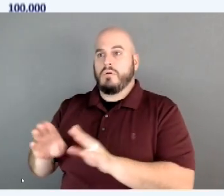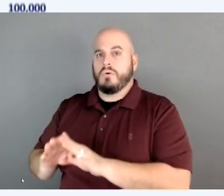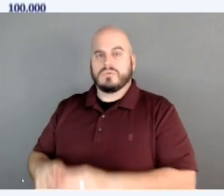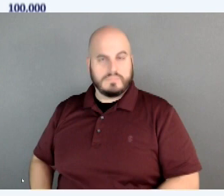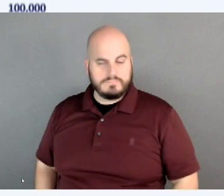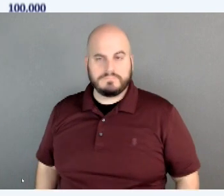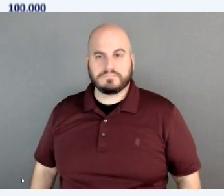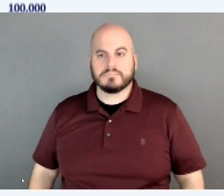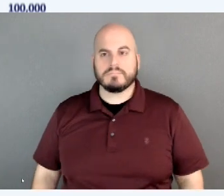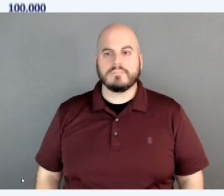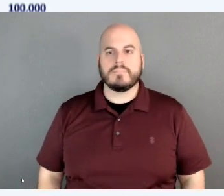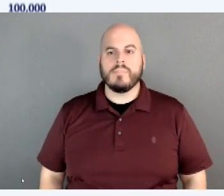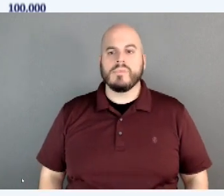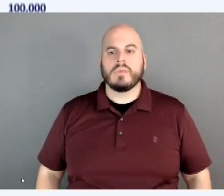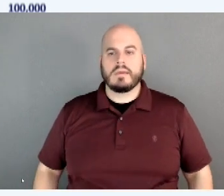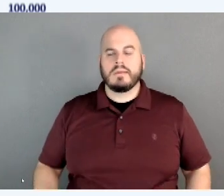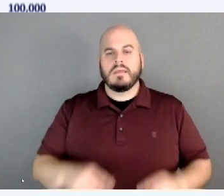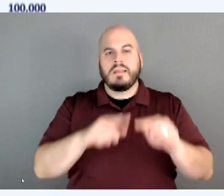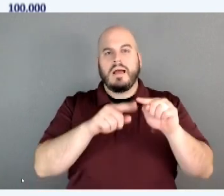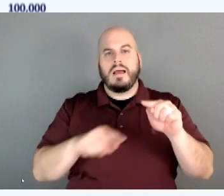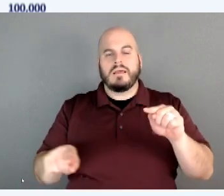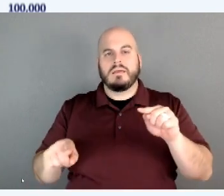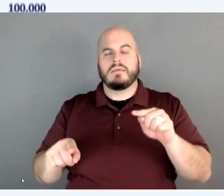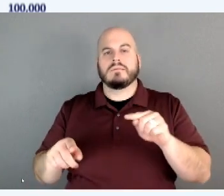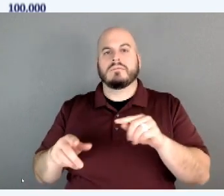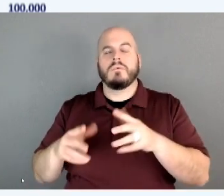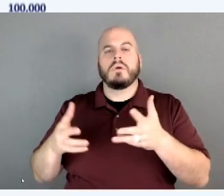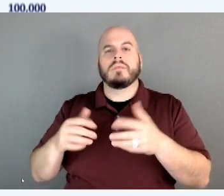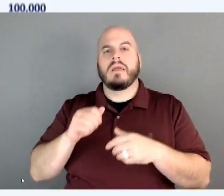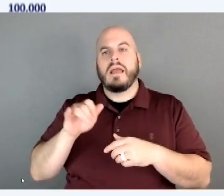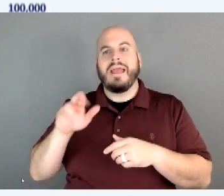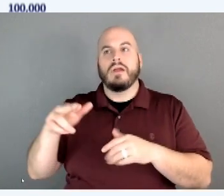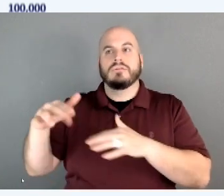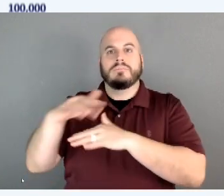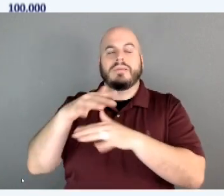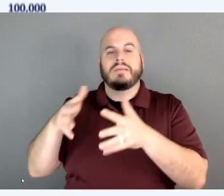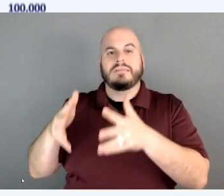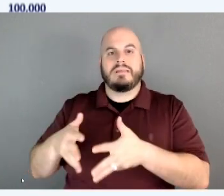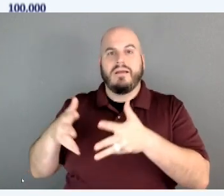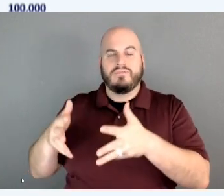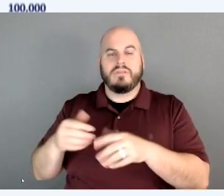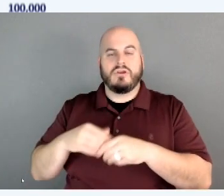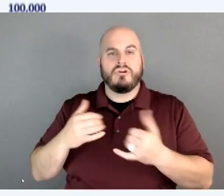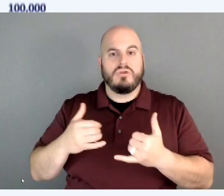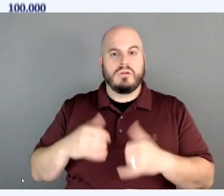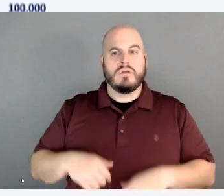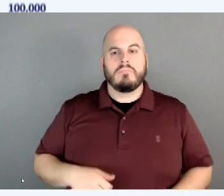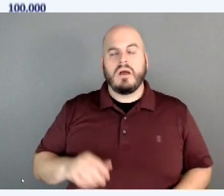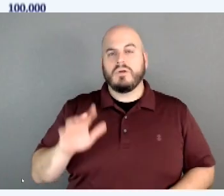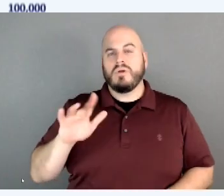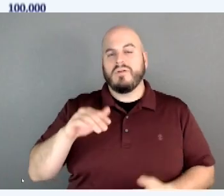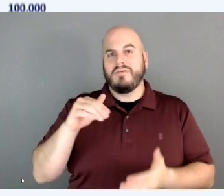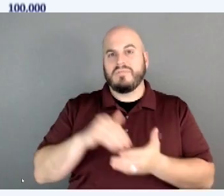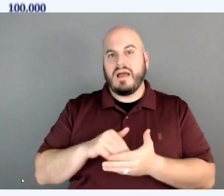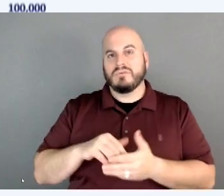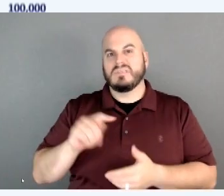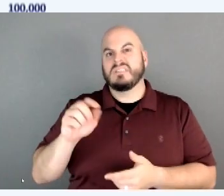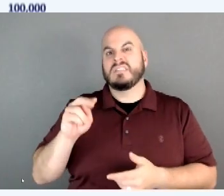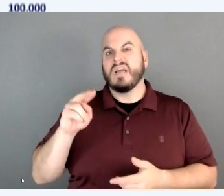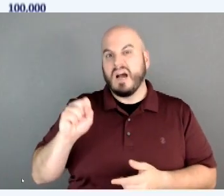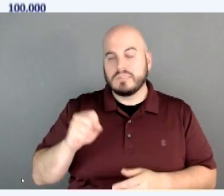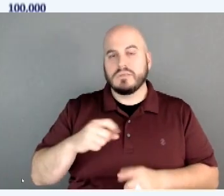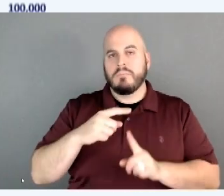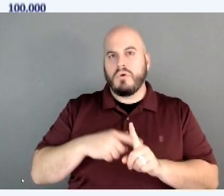line is the remaining airspace capacity at the existing landfill. So we get about 25,000 tons per month at the